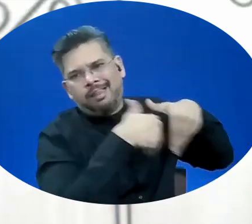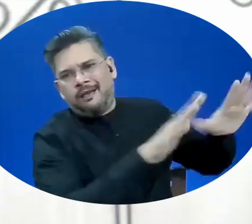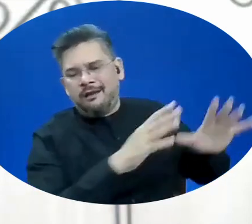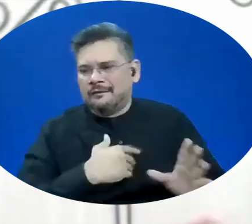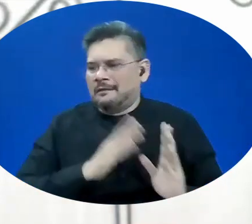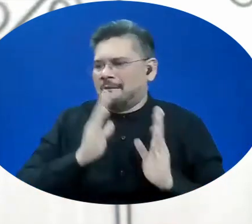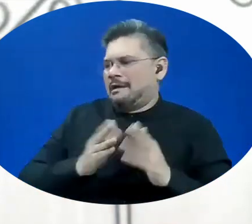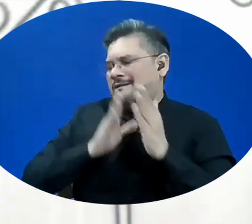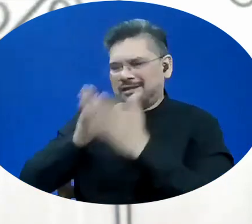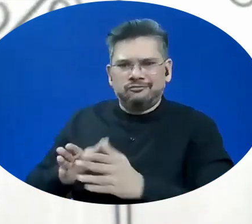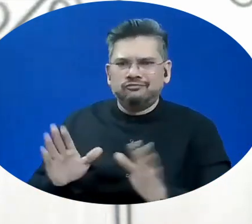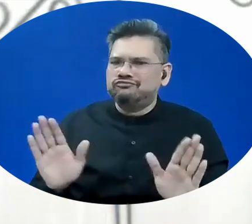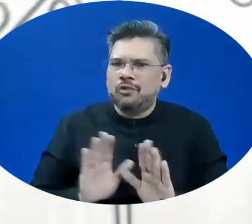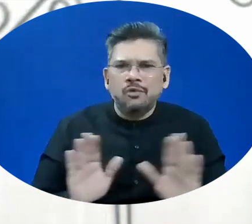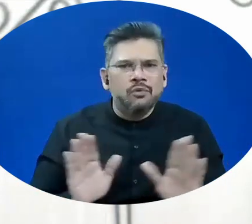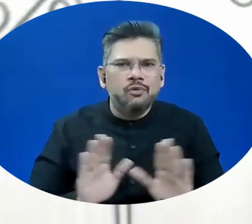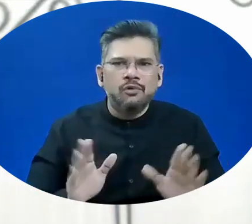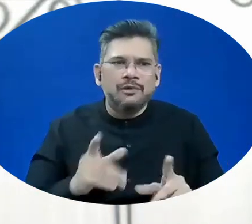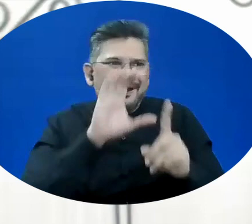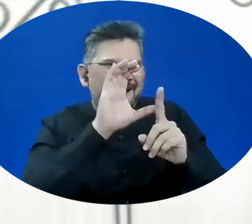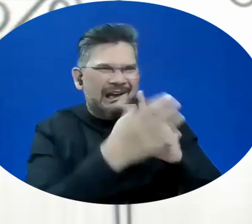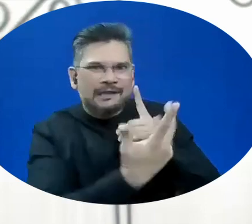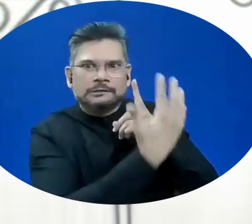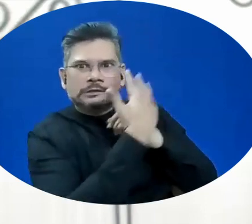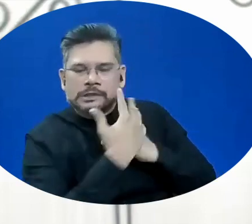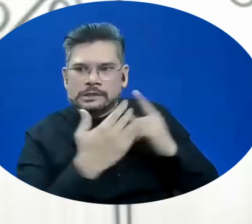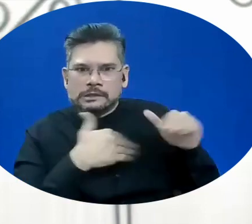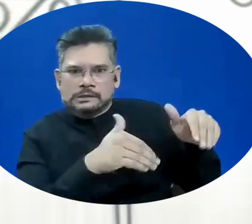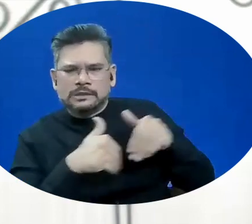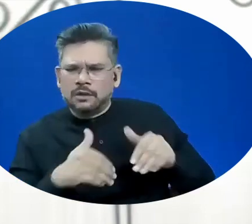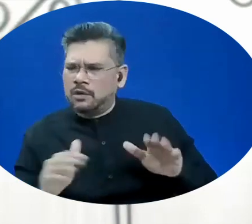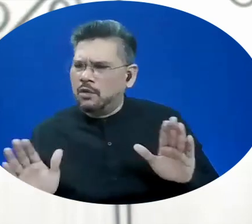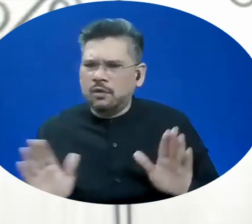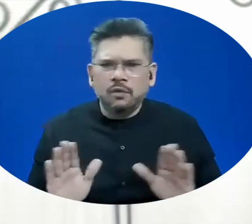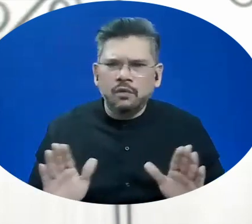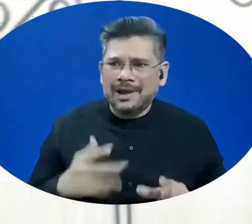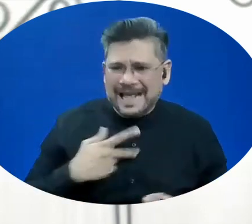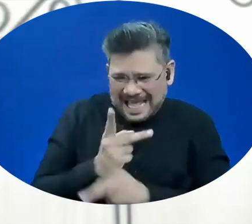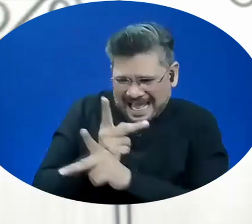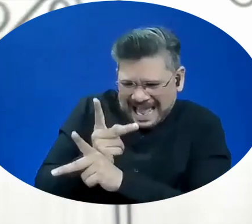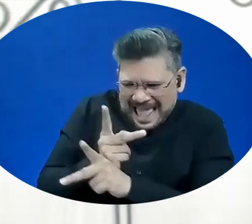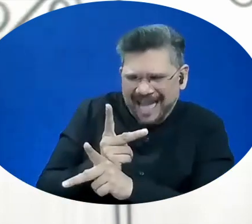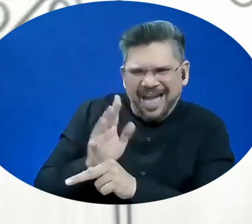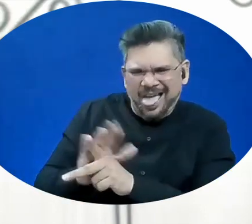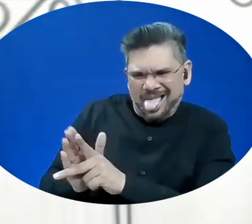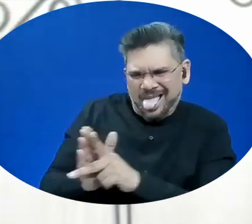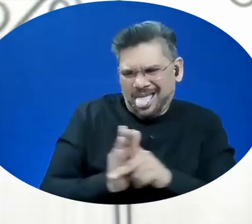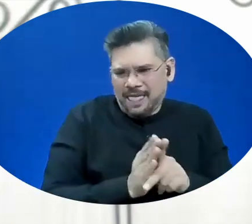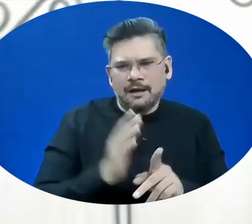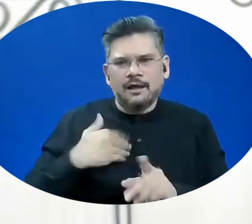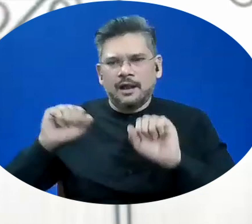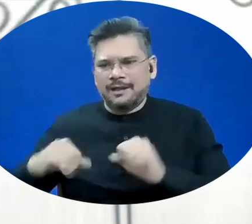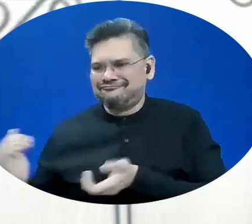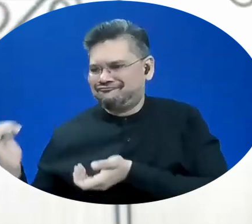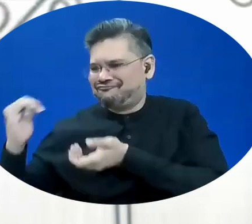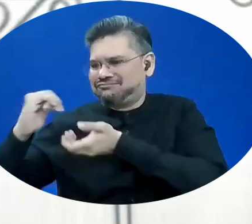pressures and be his carer. I can be his partner and still continue to do what I love to do. So I just